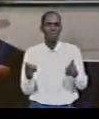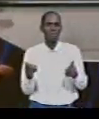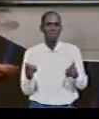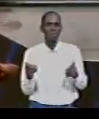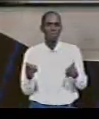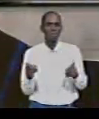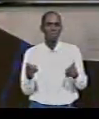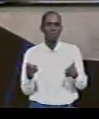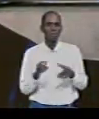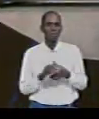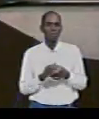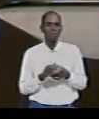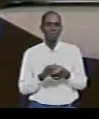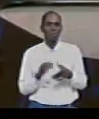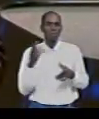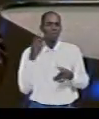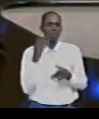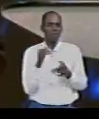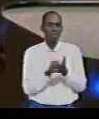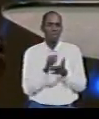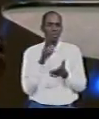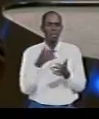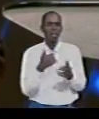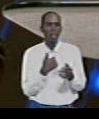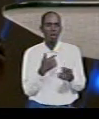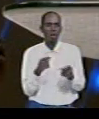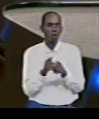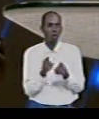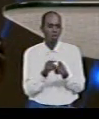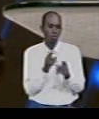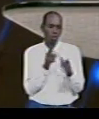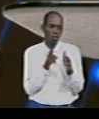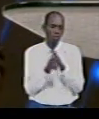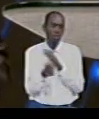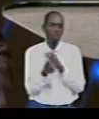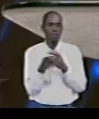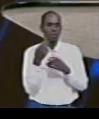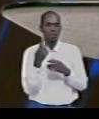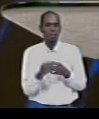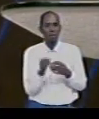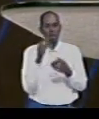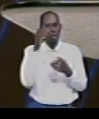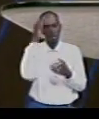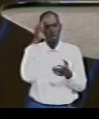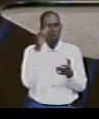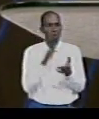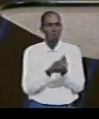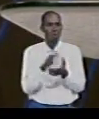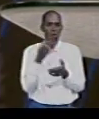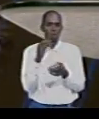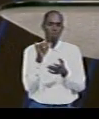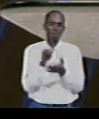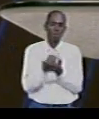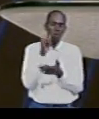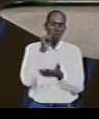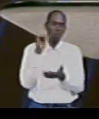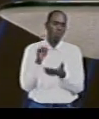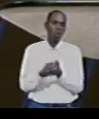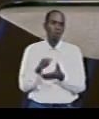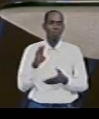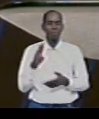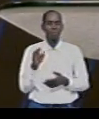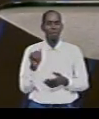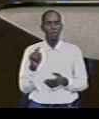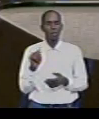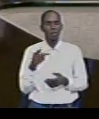adultery, and has even killed the man, the husband of that woman, and he has